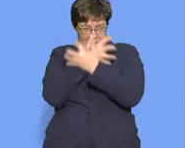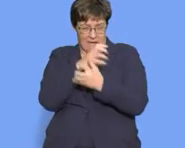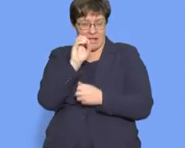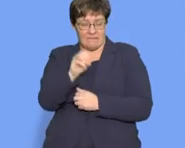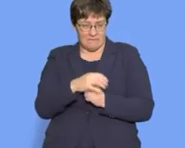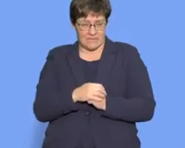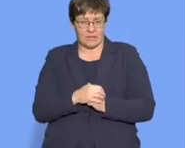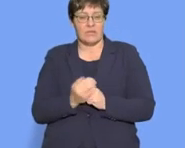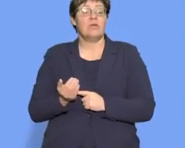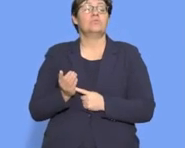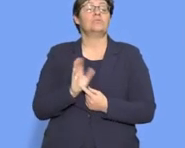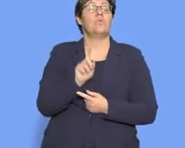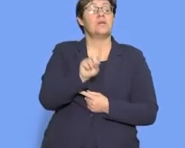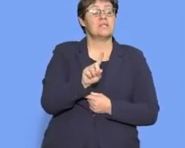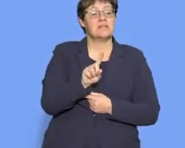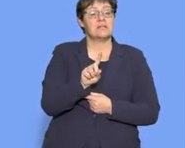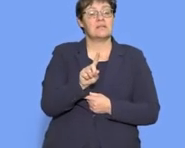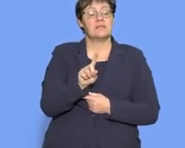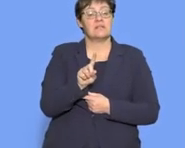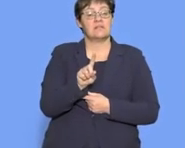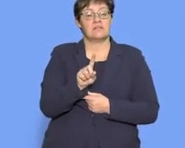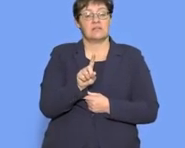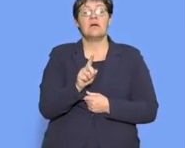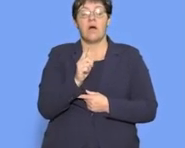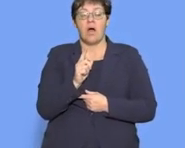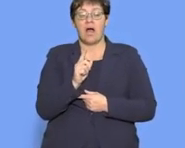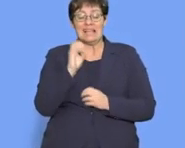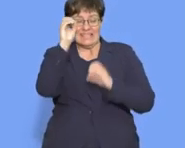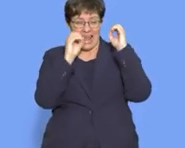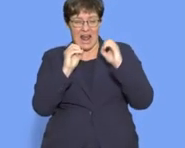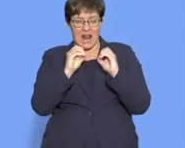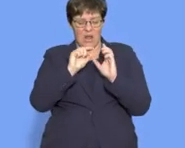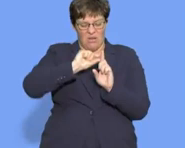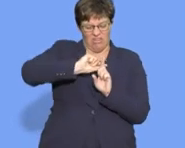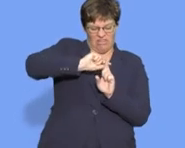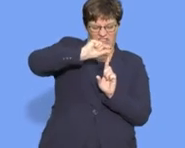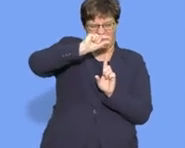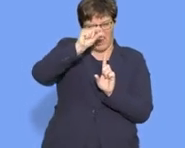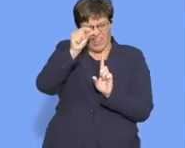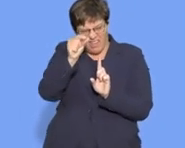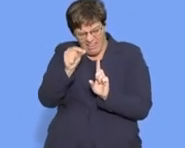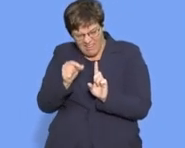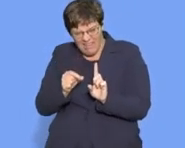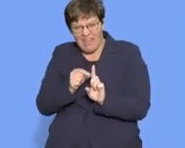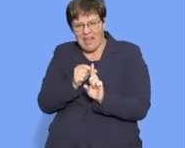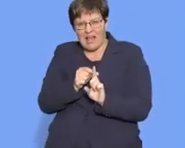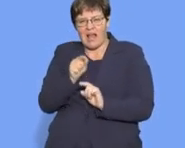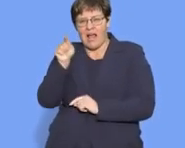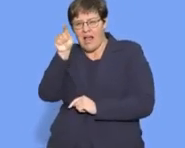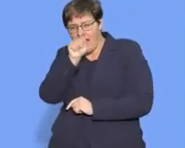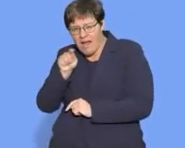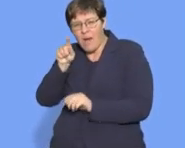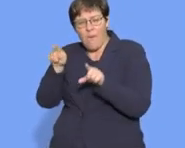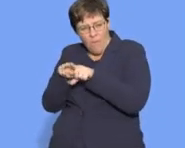dark. That shows that the cells have got thick walls. There, the color is also dark, so